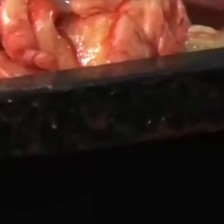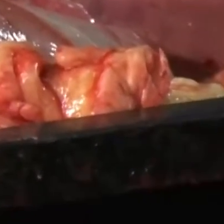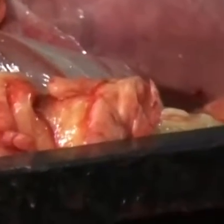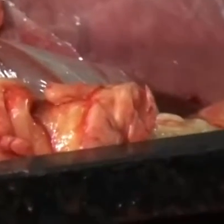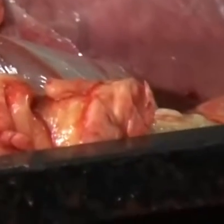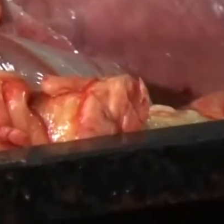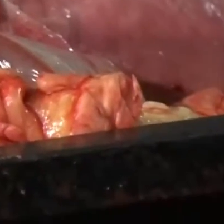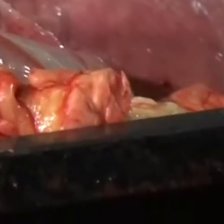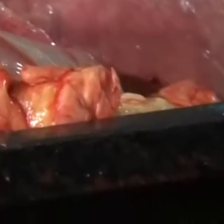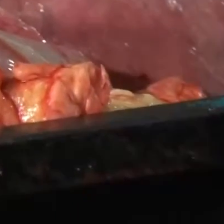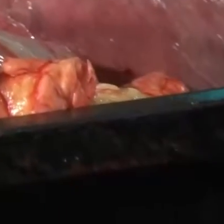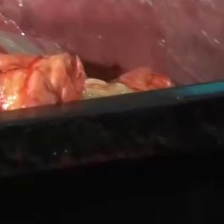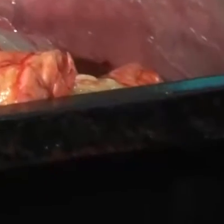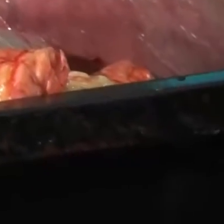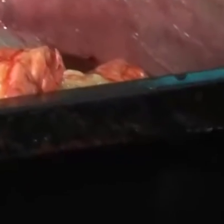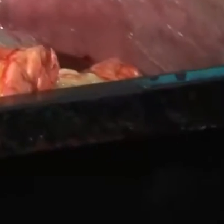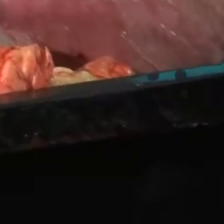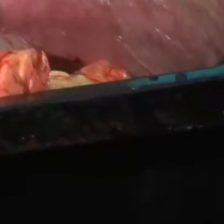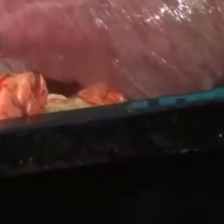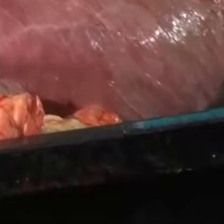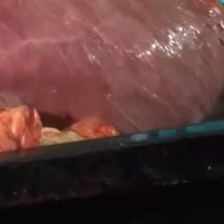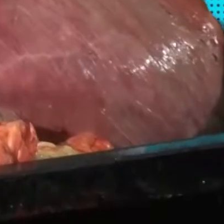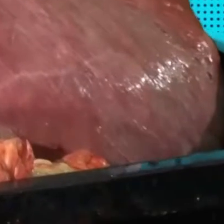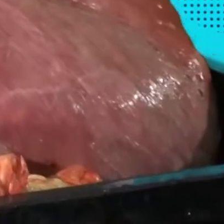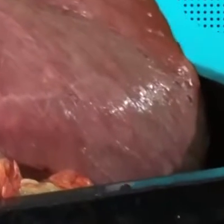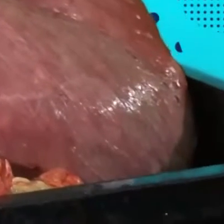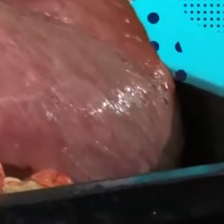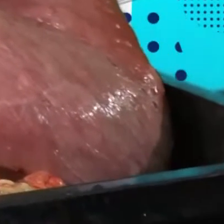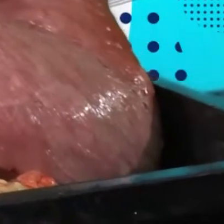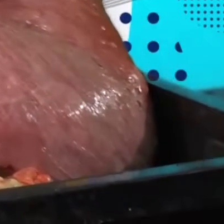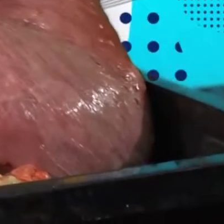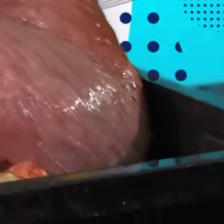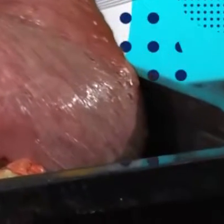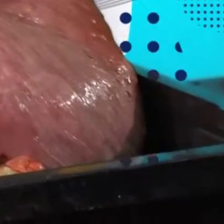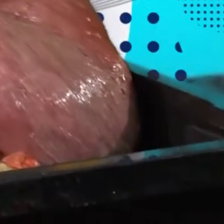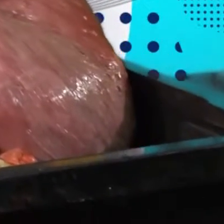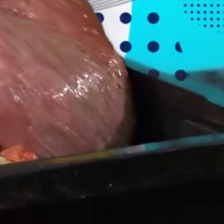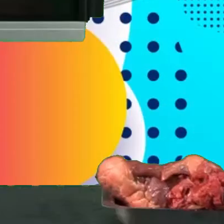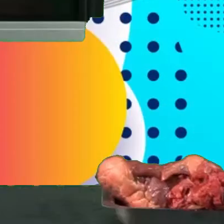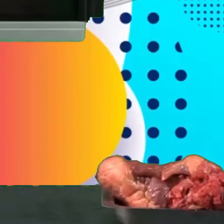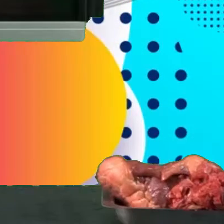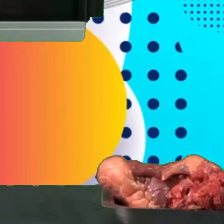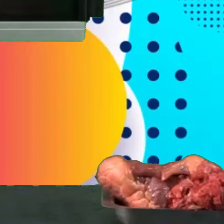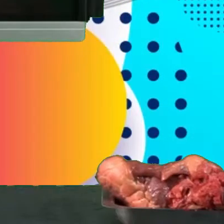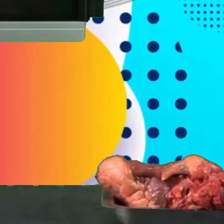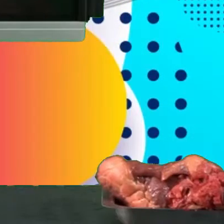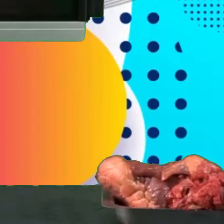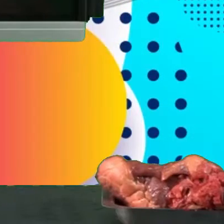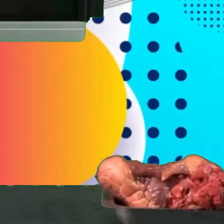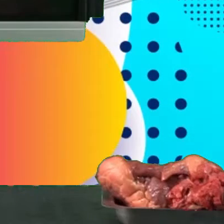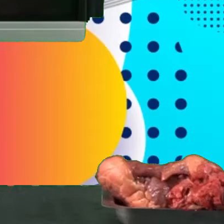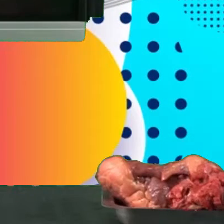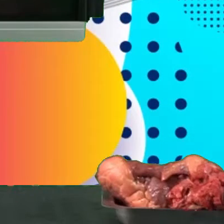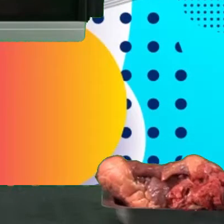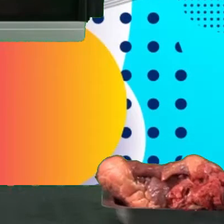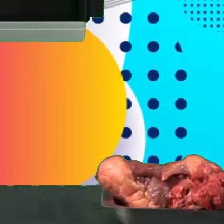plastic straws, because plastic straws stay open. And that's exactly the same concept that we need with our trachea. If we have a paper